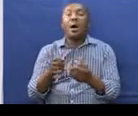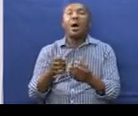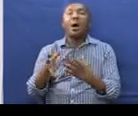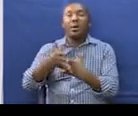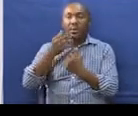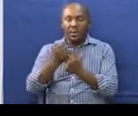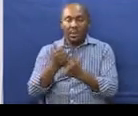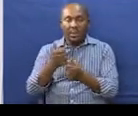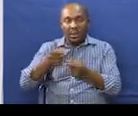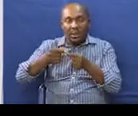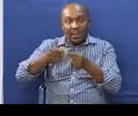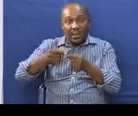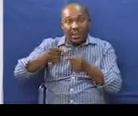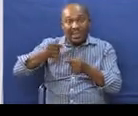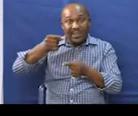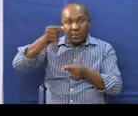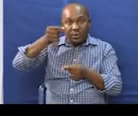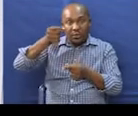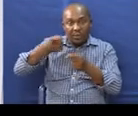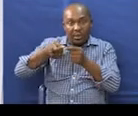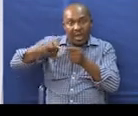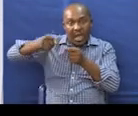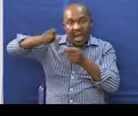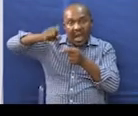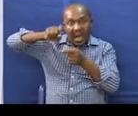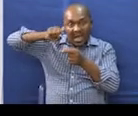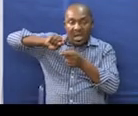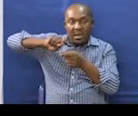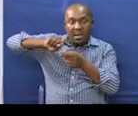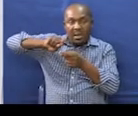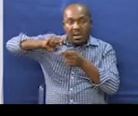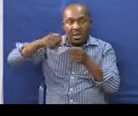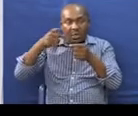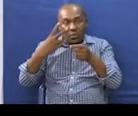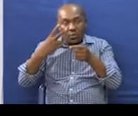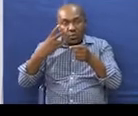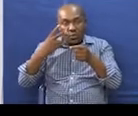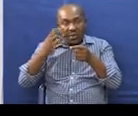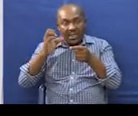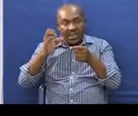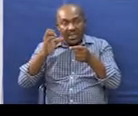add 2 centimeter cubed of the given sample solution,